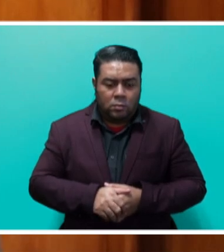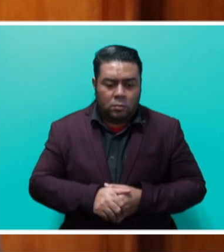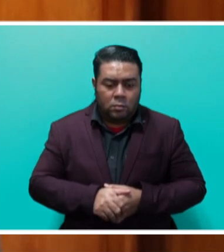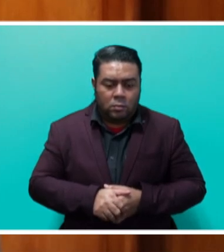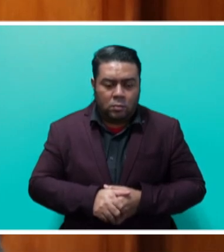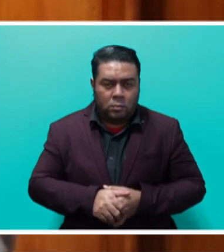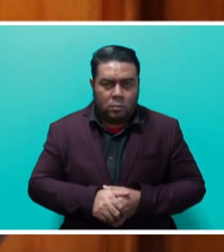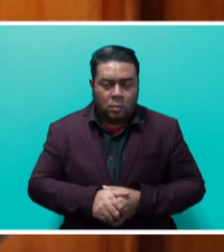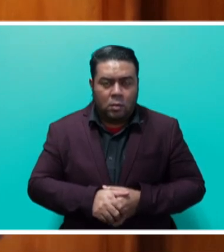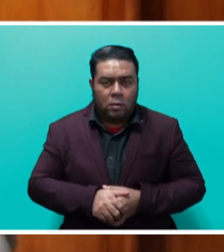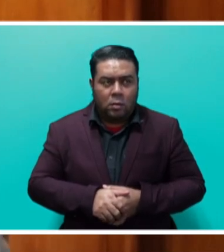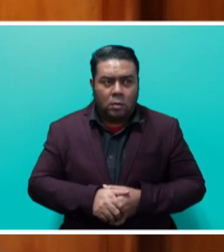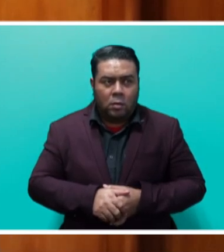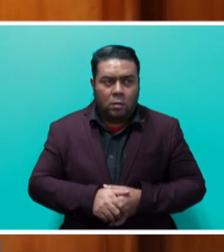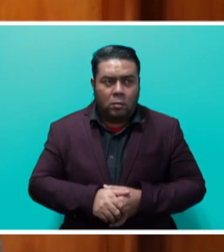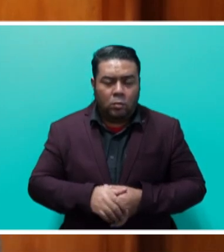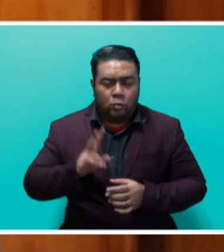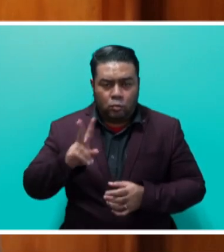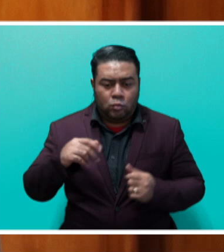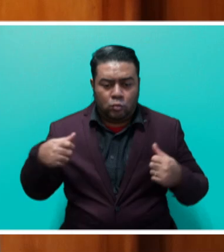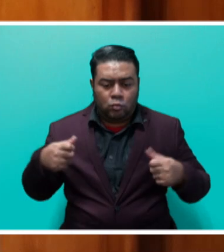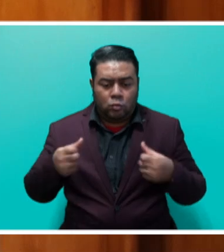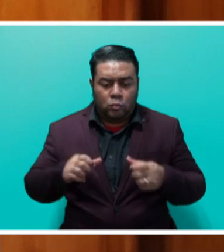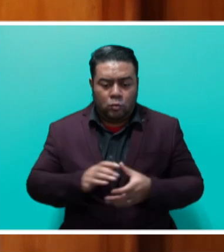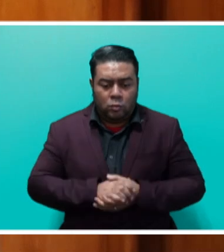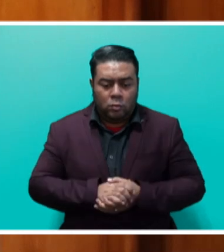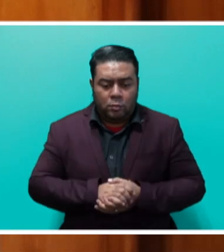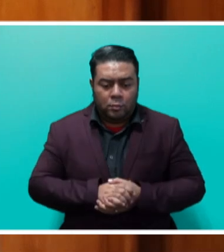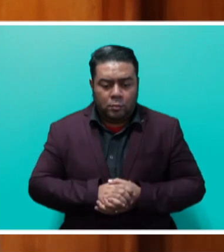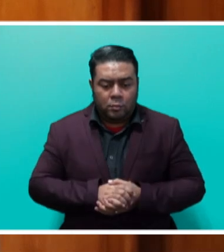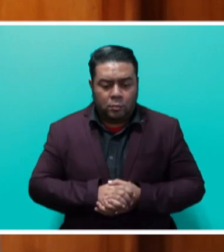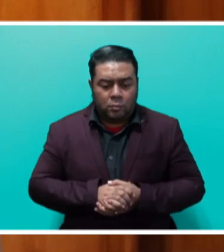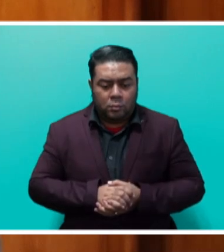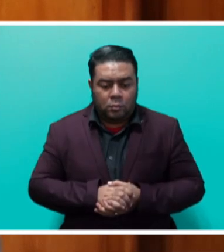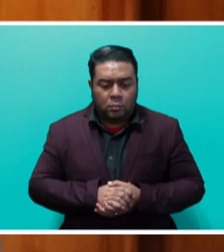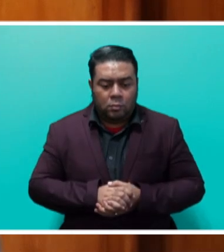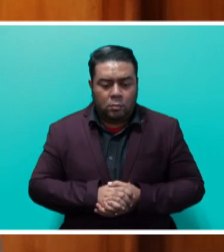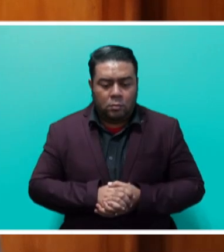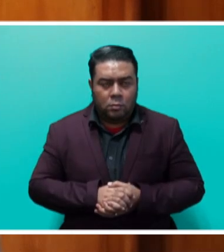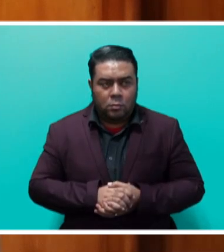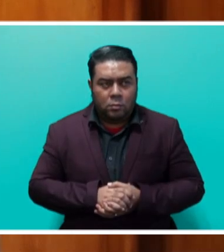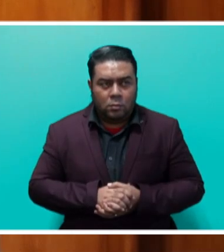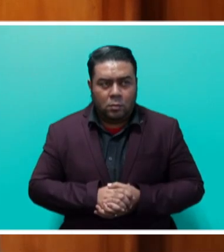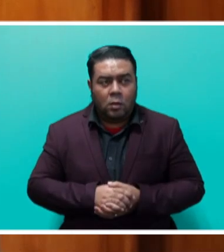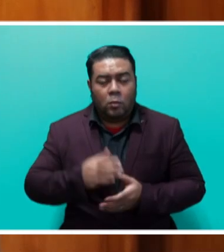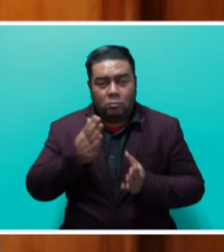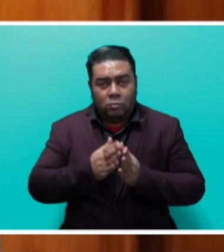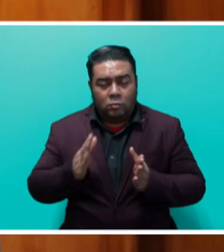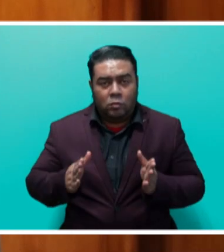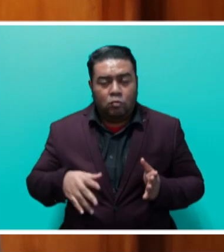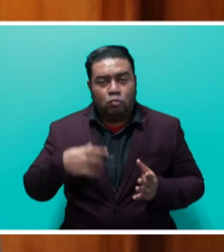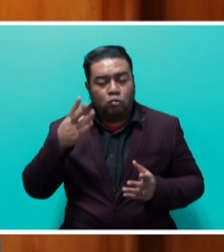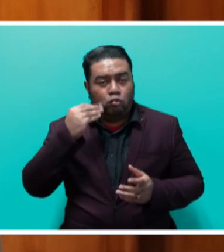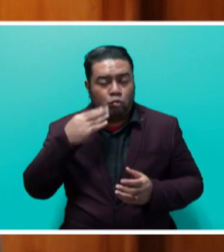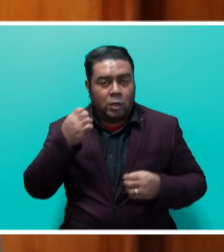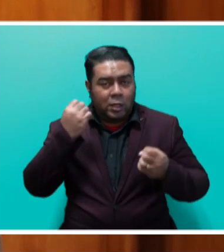two gentlemen, well-known authorities in terms of sugar, and what they said to me was an industry, sugar industry